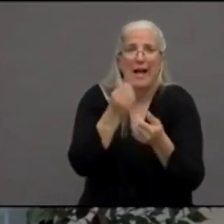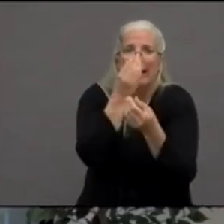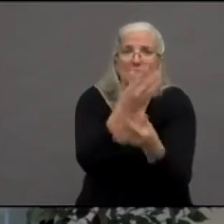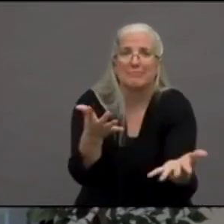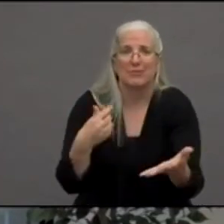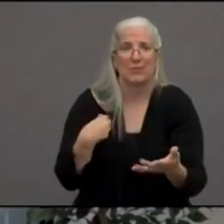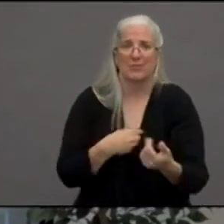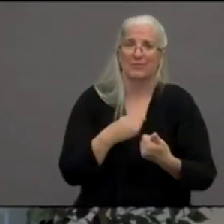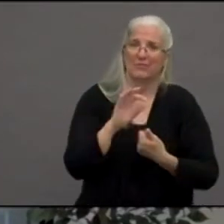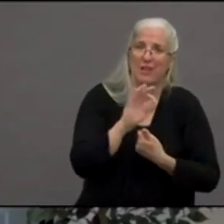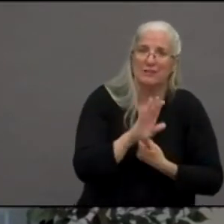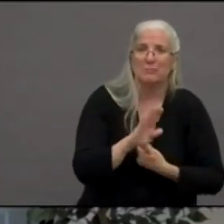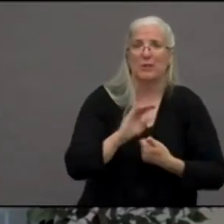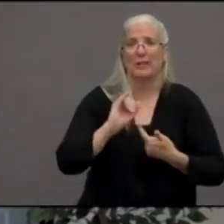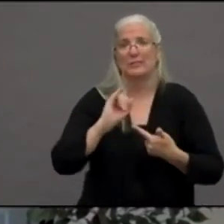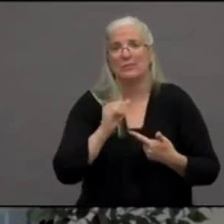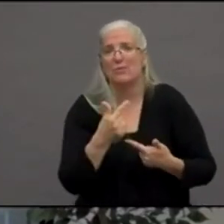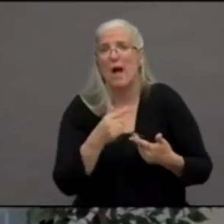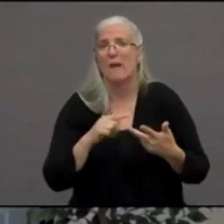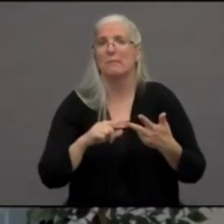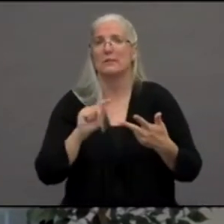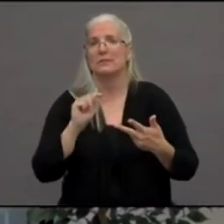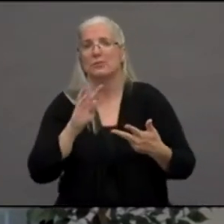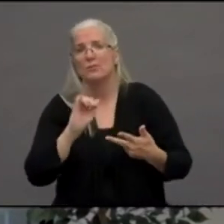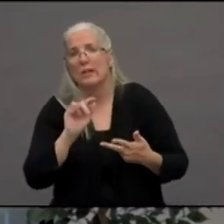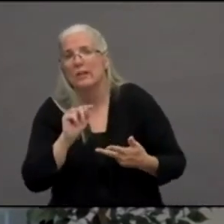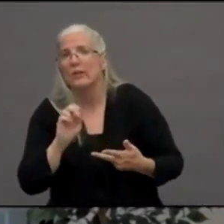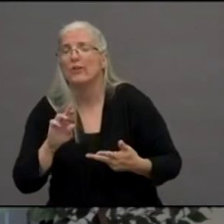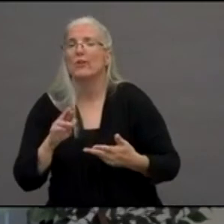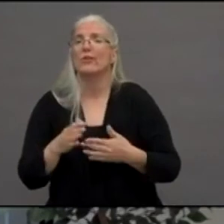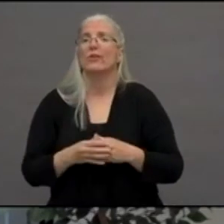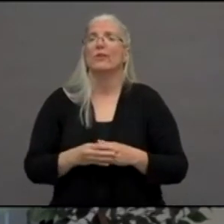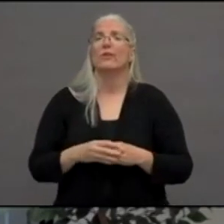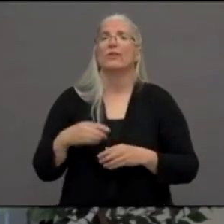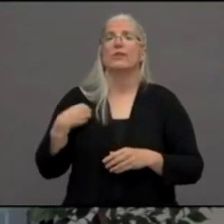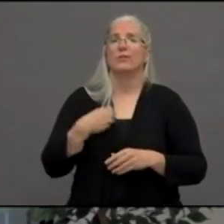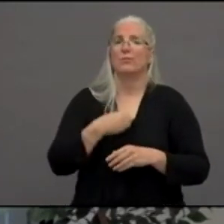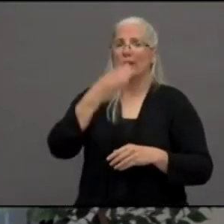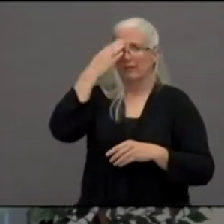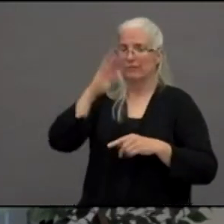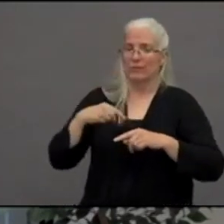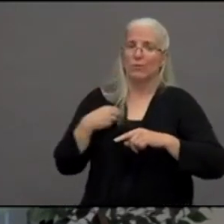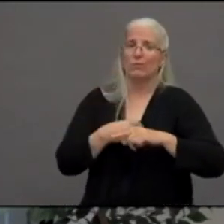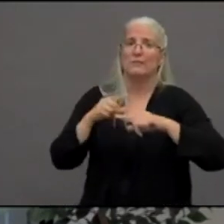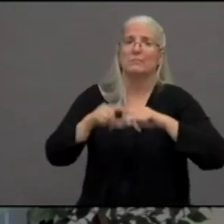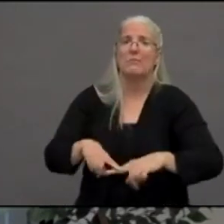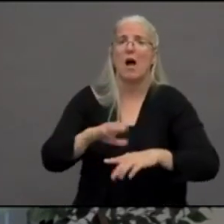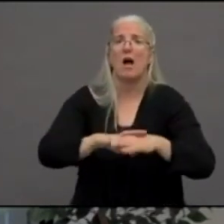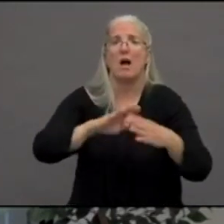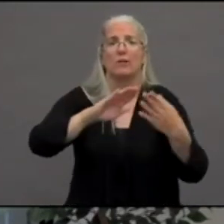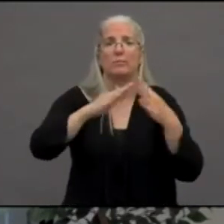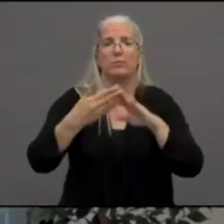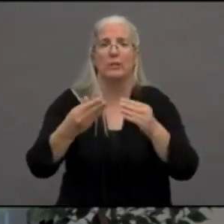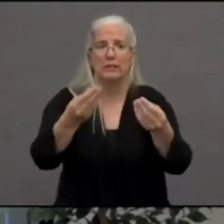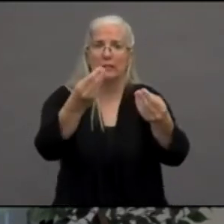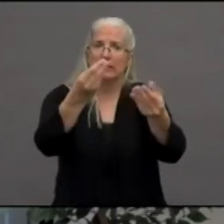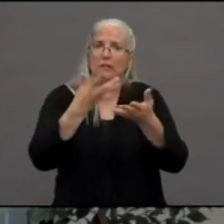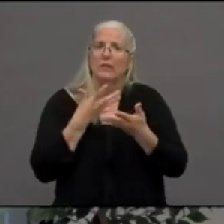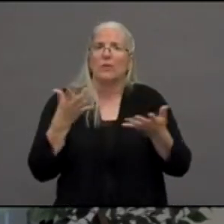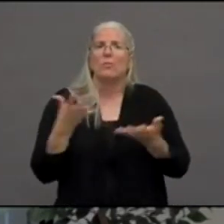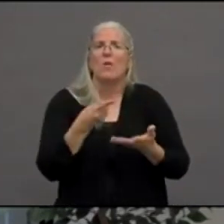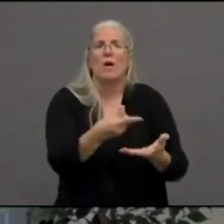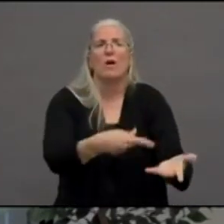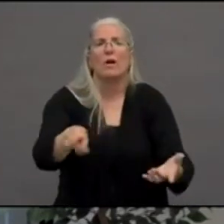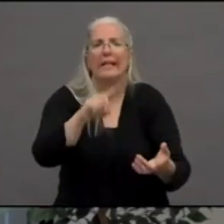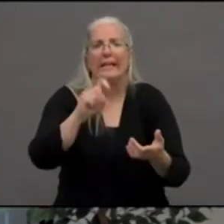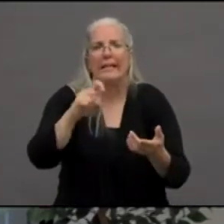rely on you who are watching to be an influencer, one, by telling people